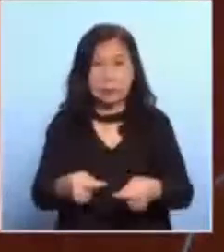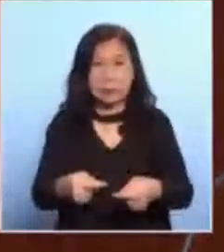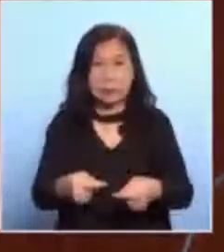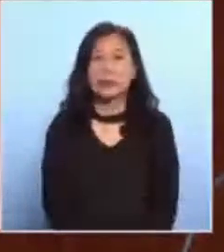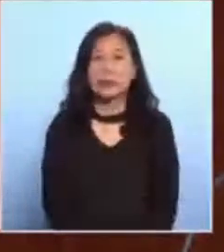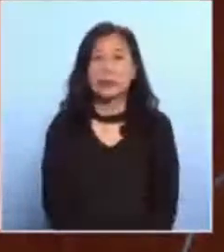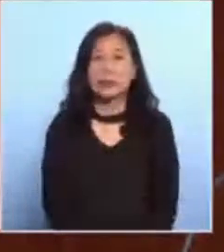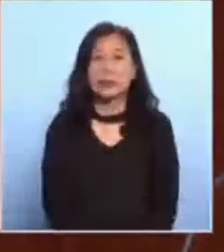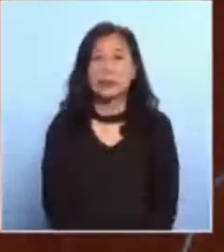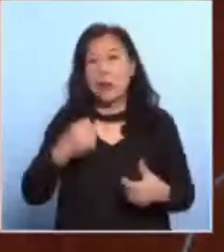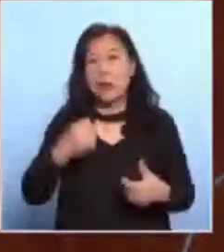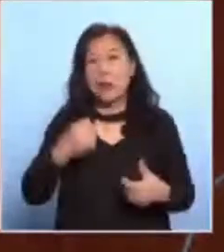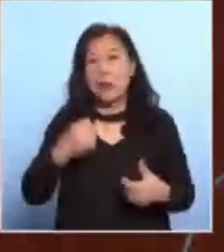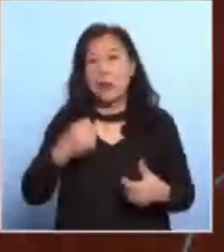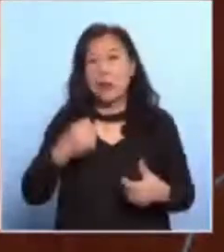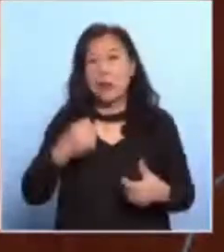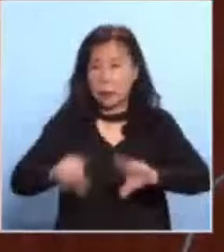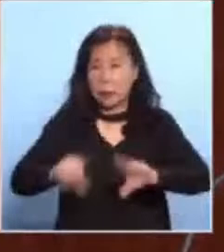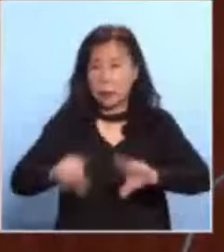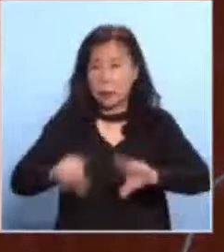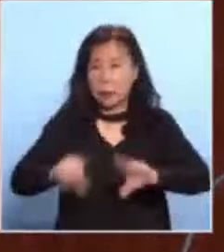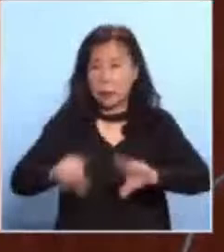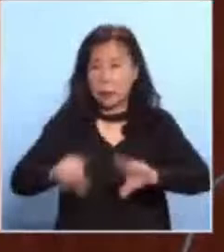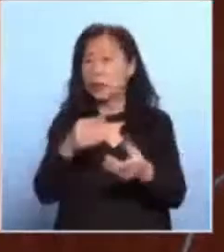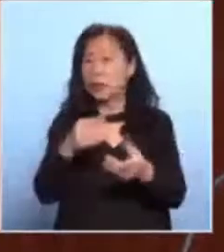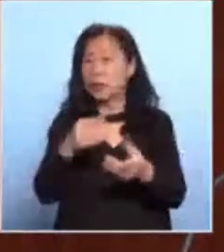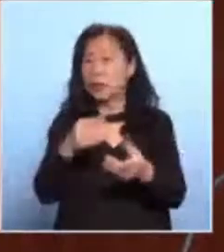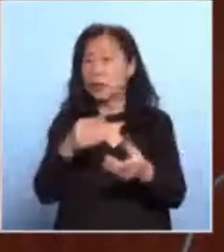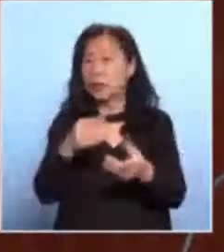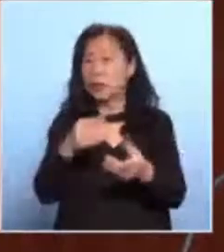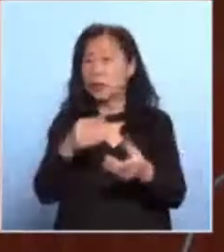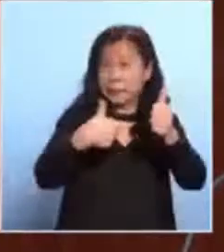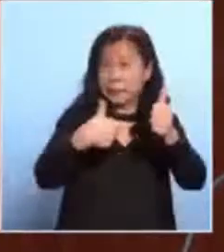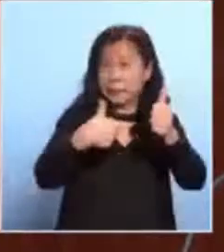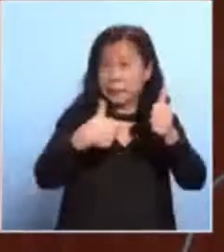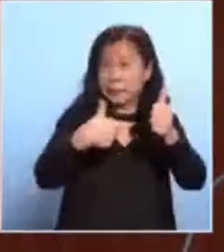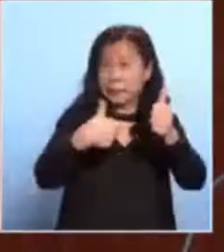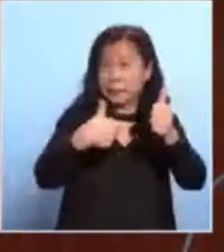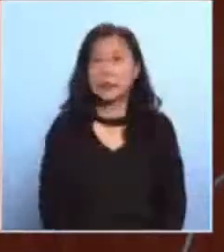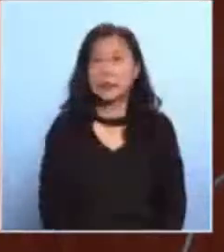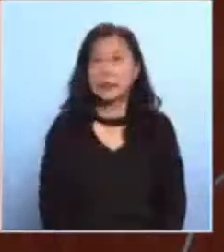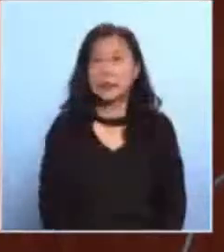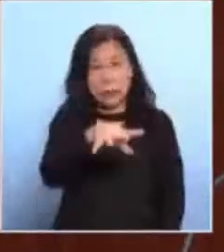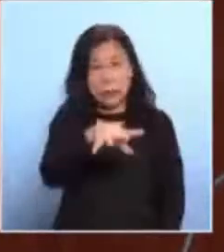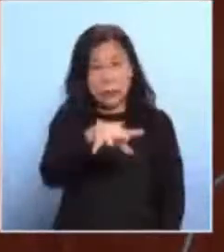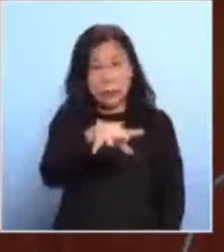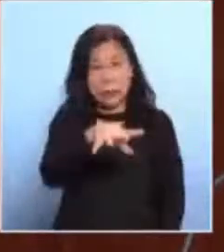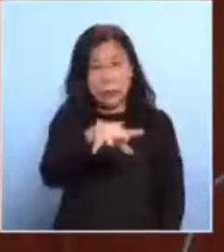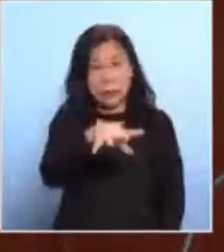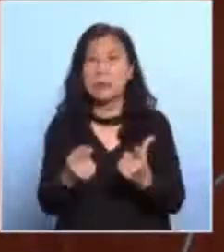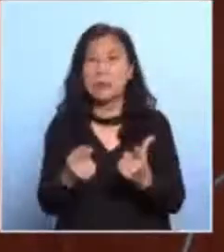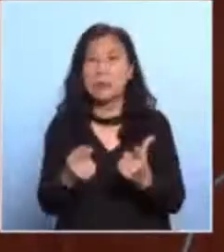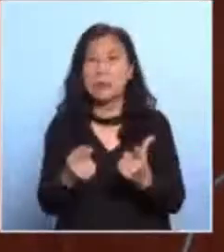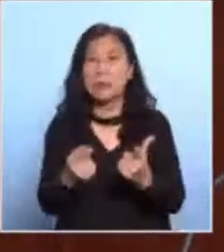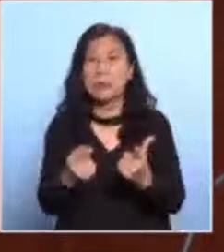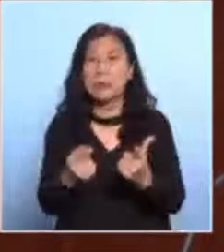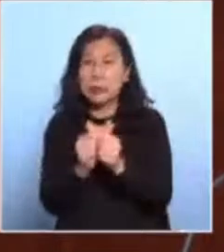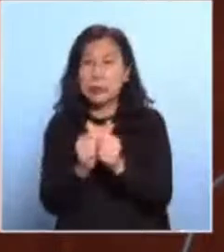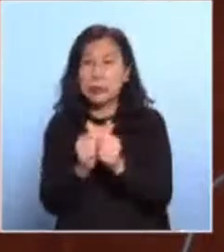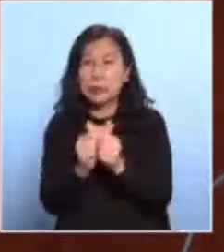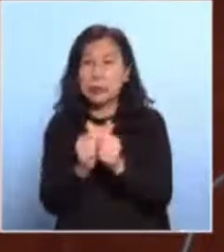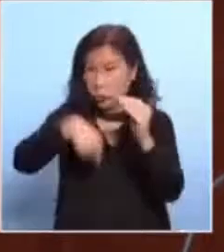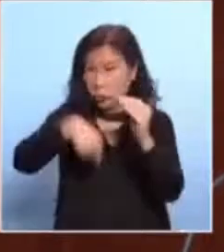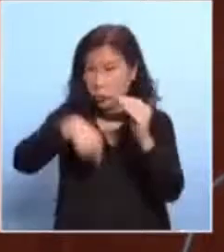for application in elderly and rehabilitation care to cover germ technology products suitable for household